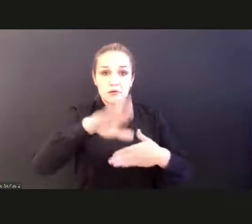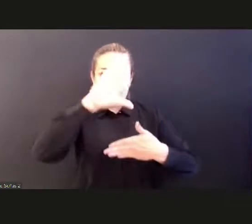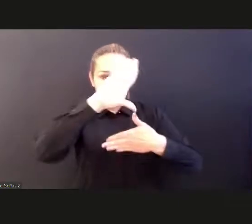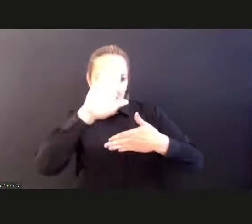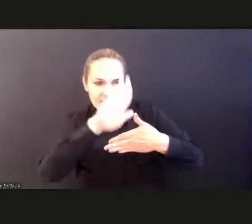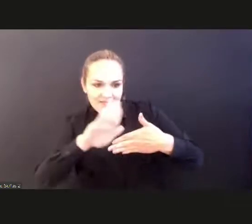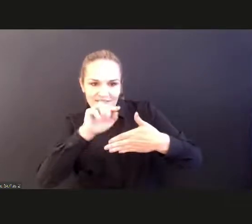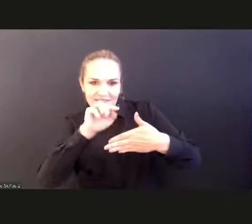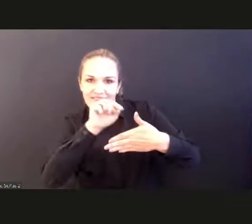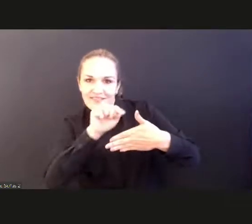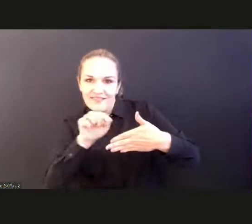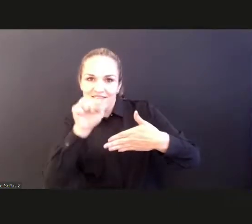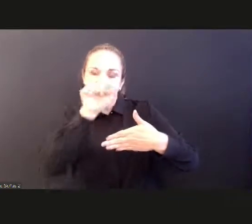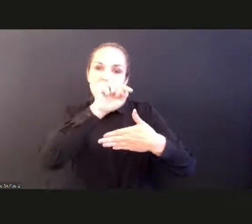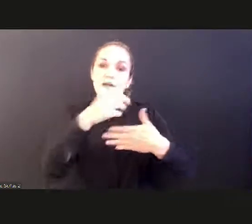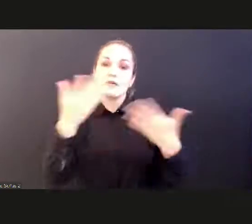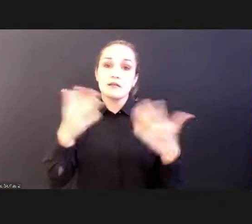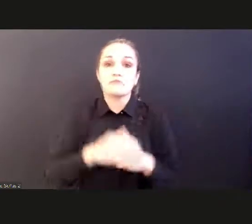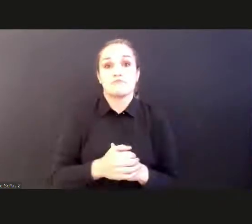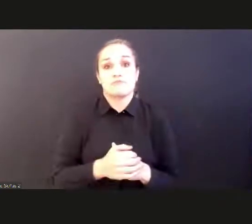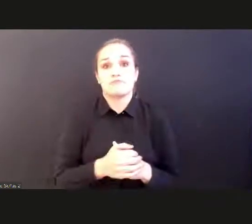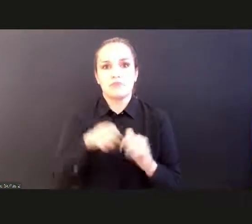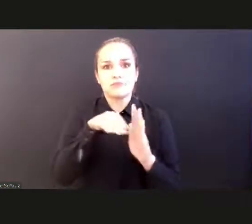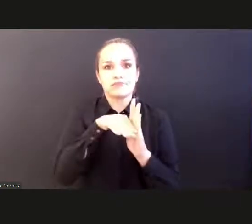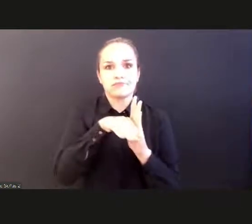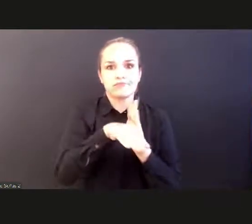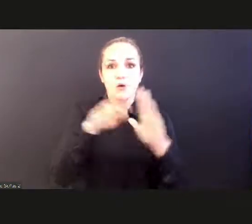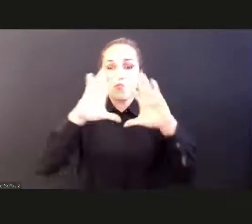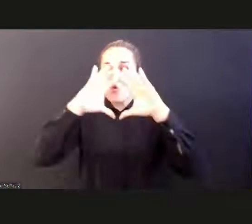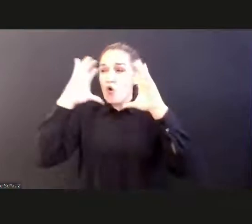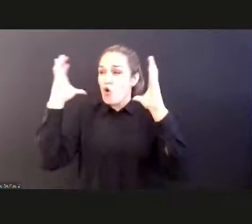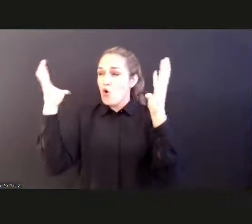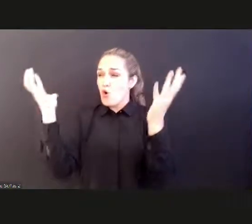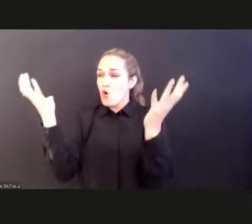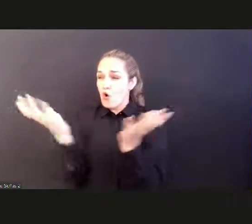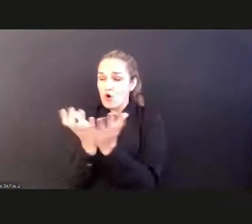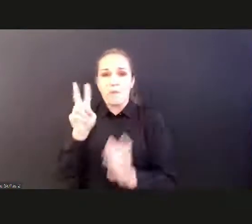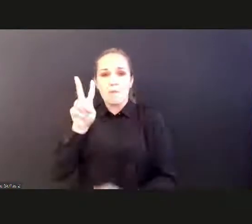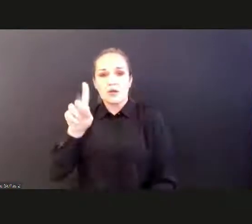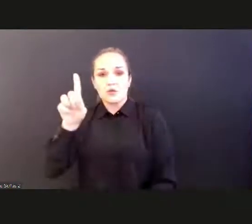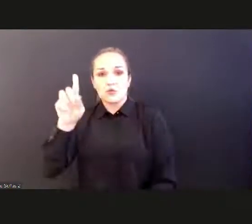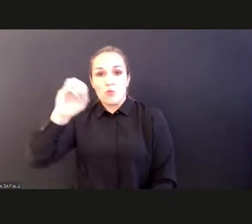So the picture for the Caribbean, and I dare say Latin America perhaps, is one